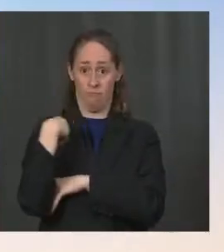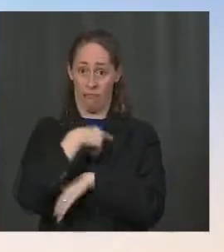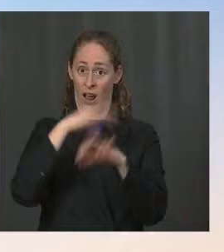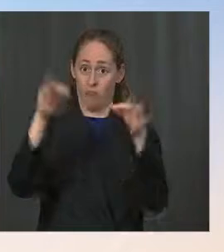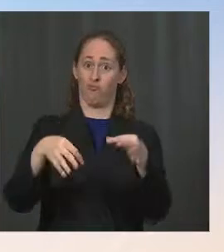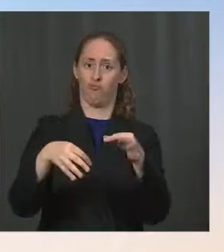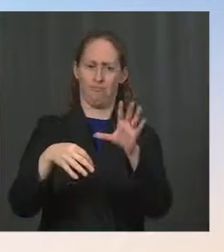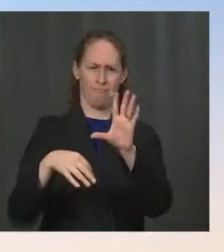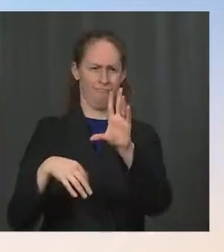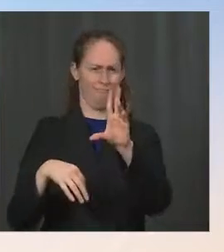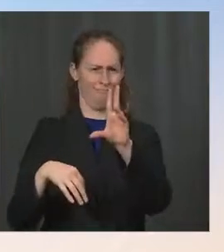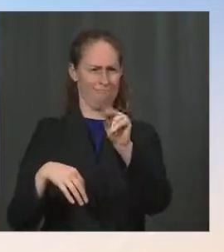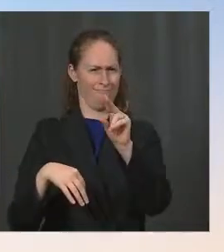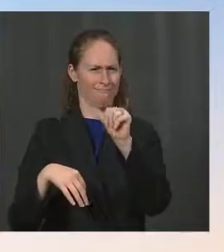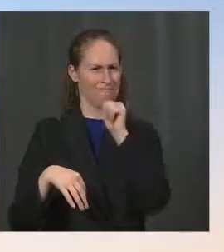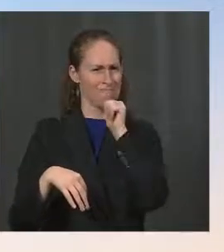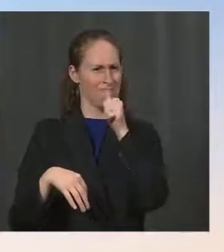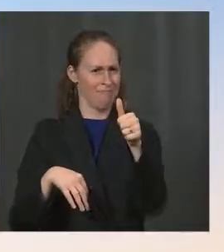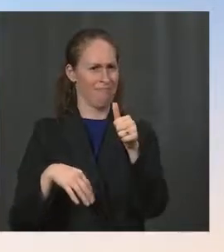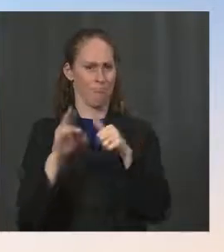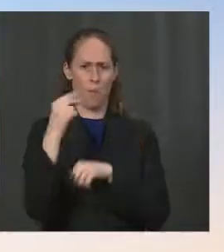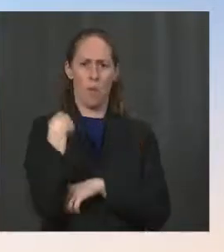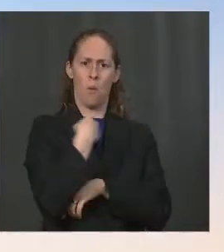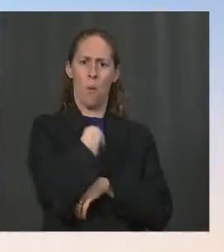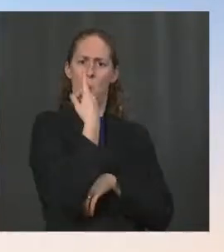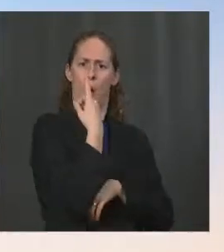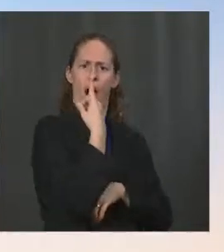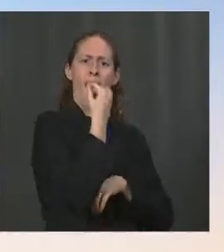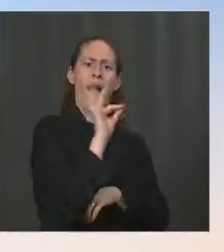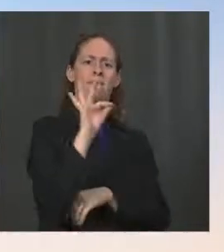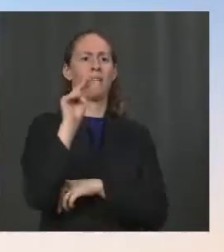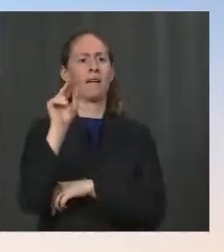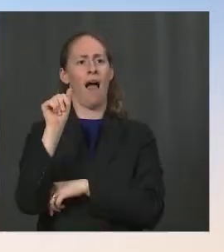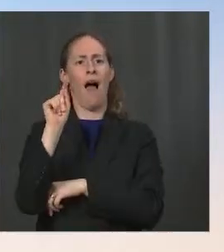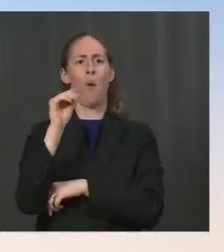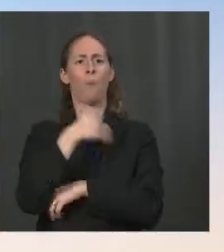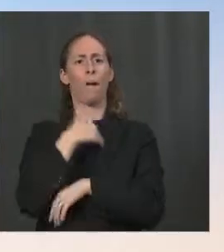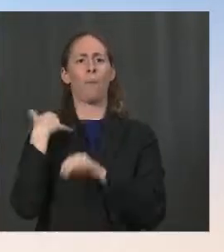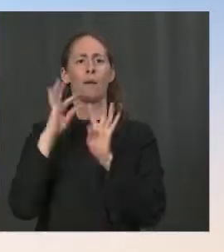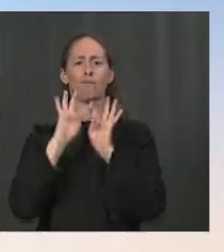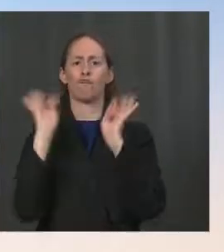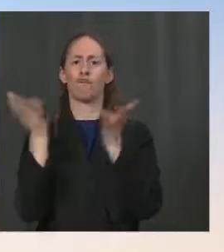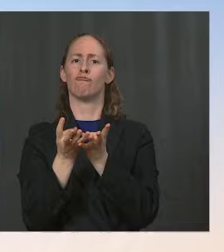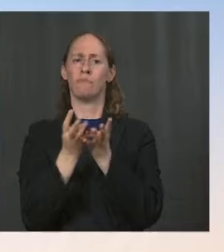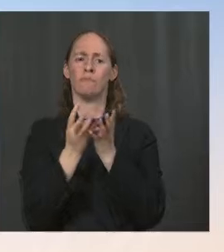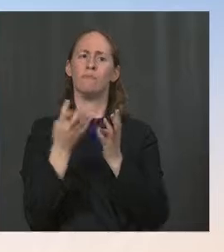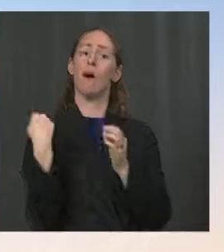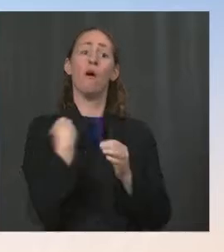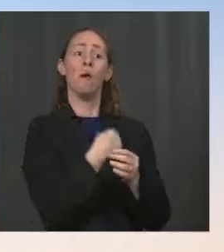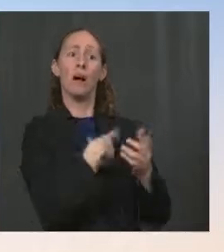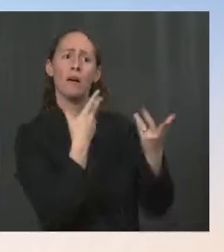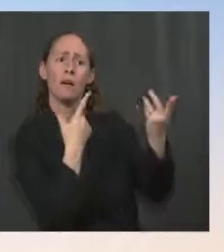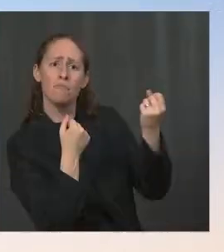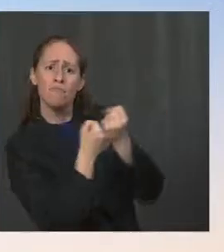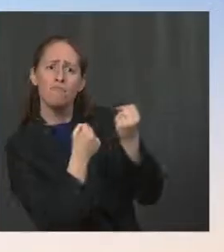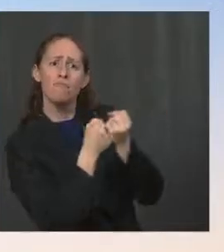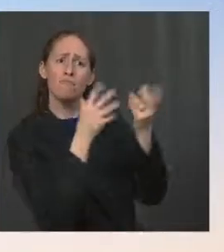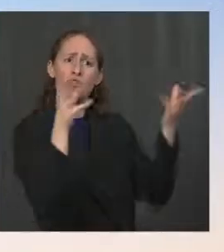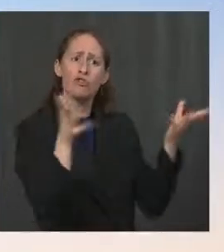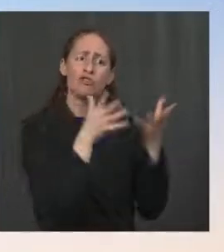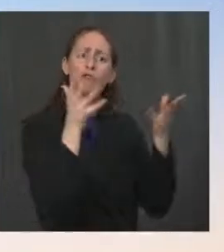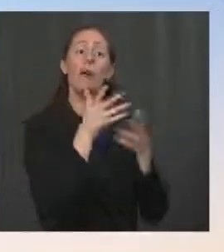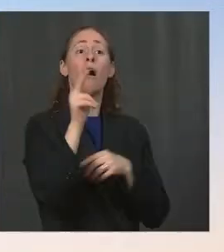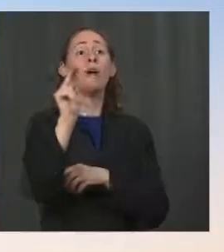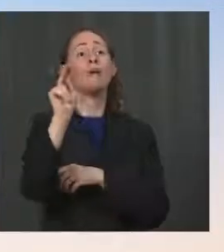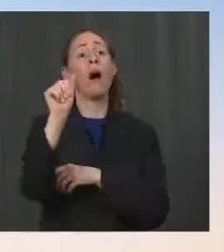to support and we continue to call for ensuring that NATO's door remains open to aspirants when they are ready and able to